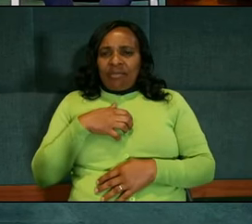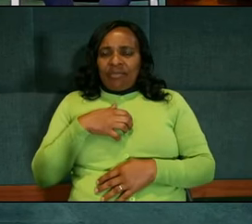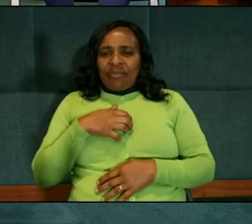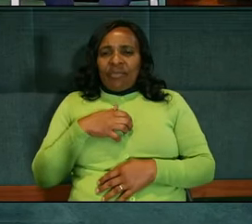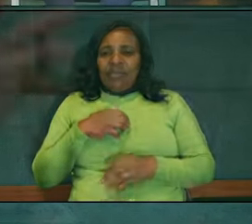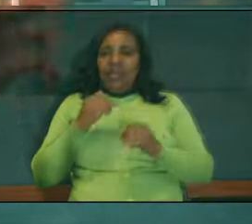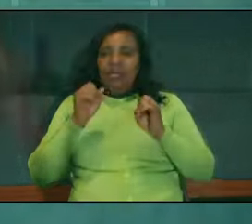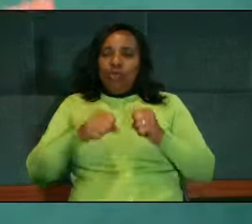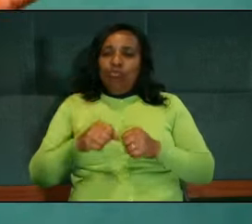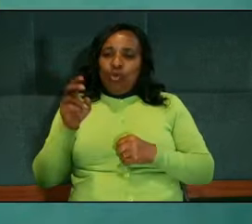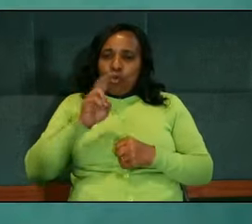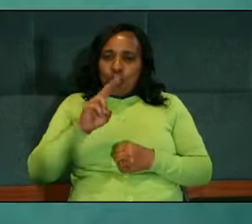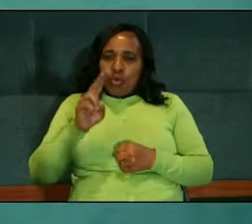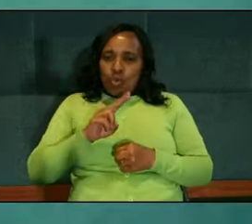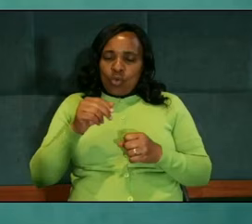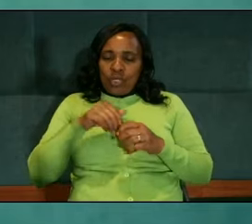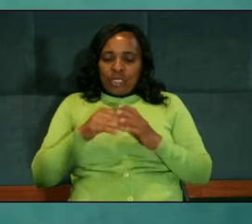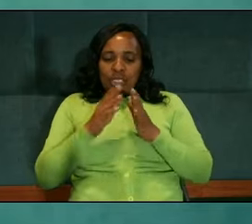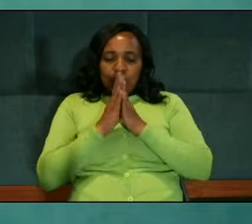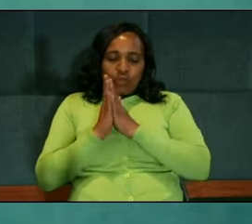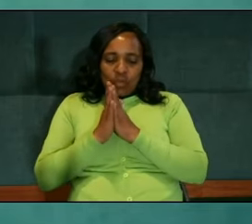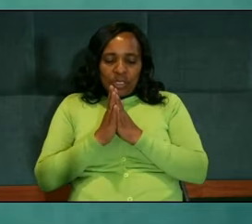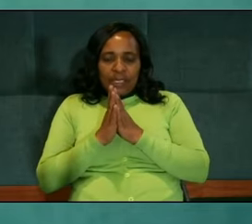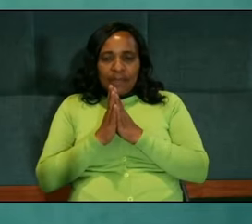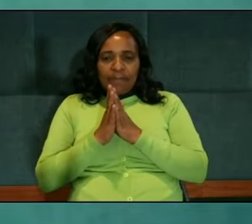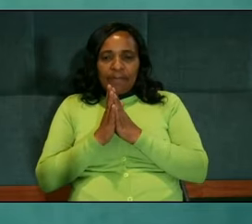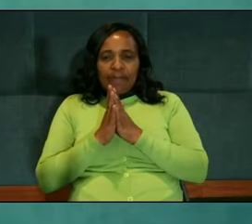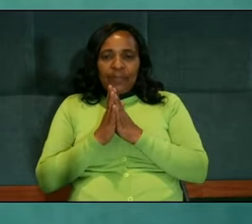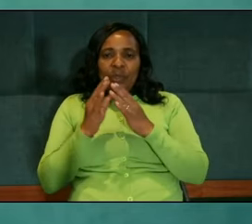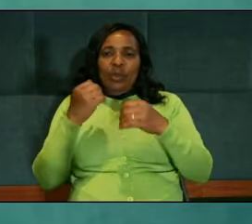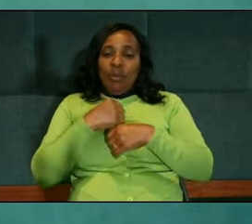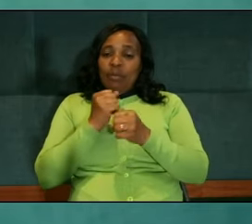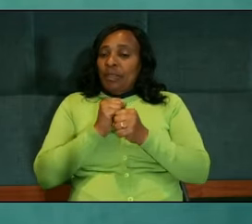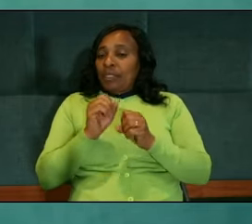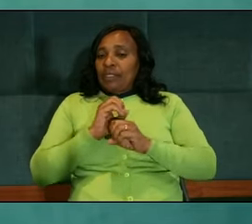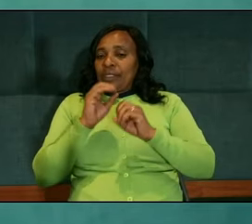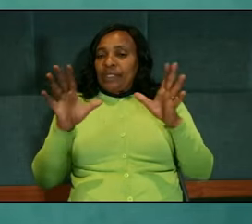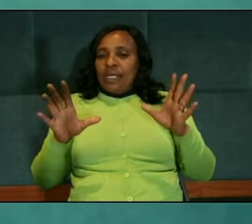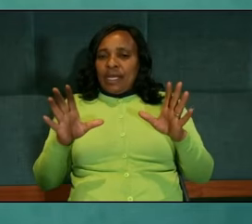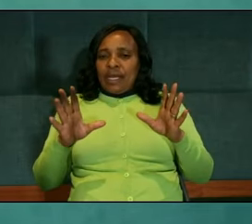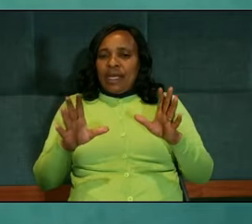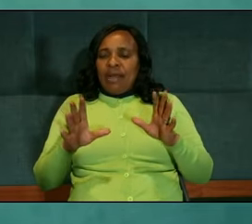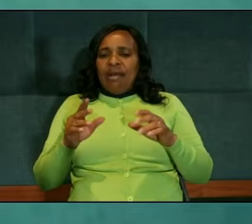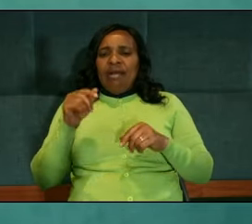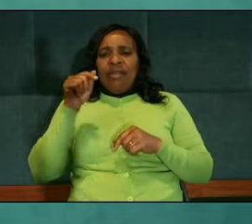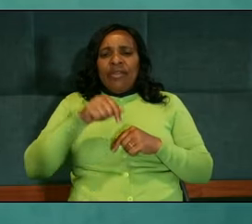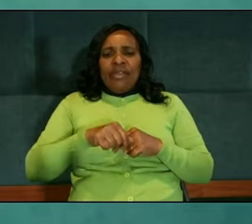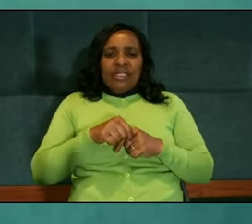Just to look into the story, sorry to invade into mm-hmm. that, but